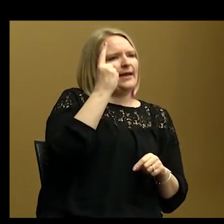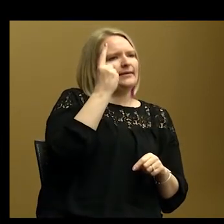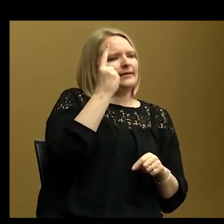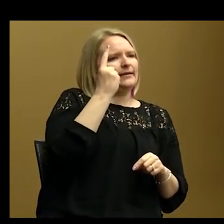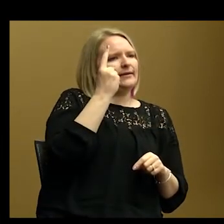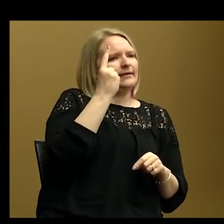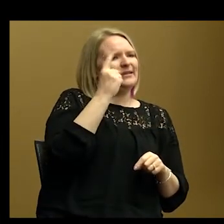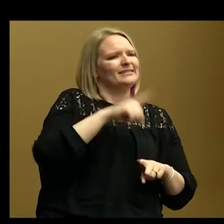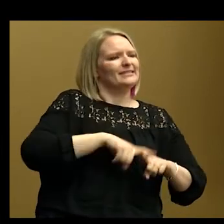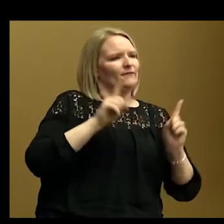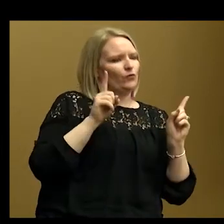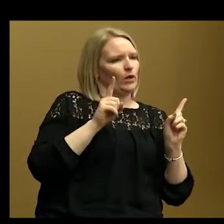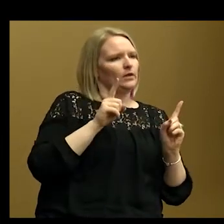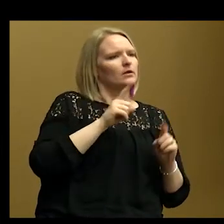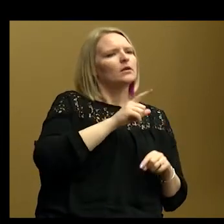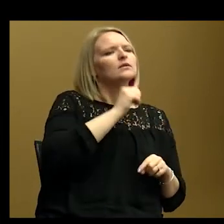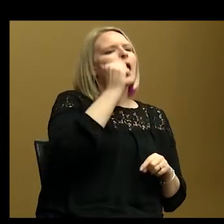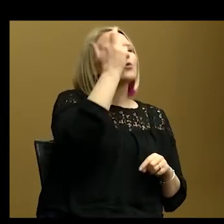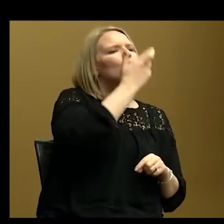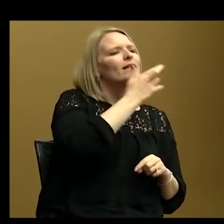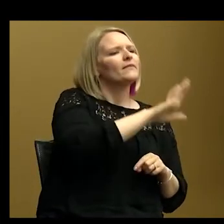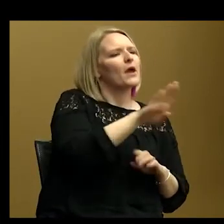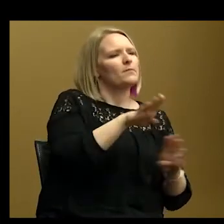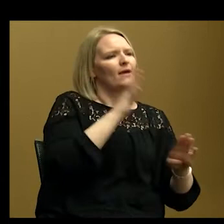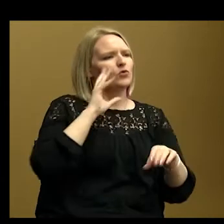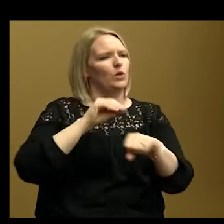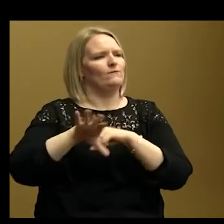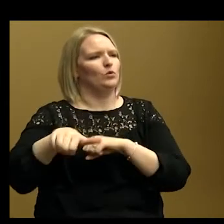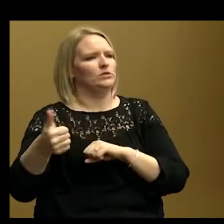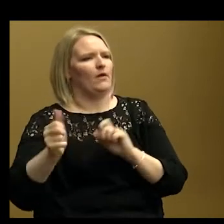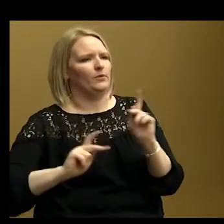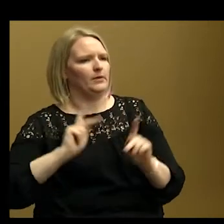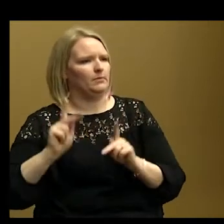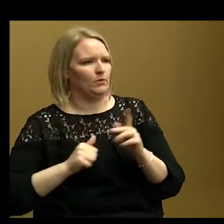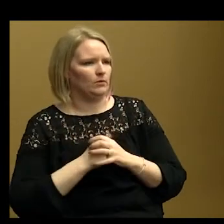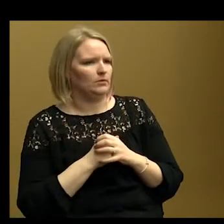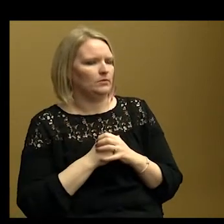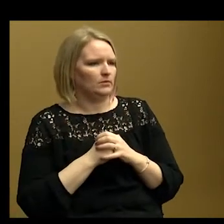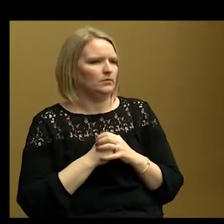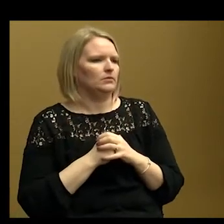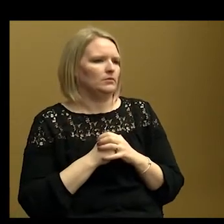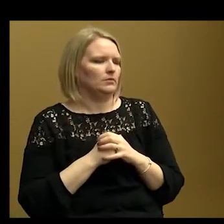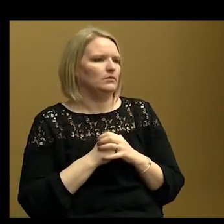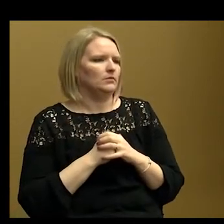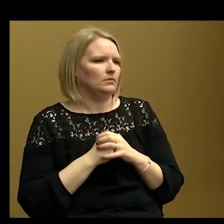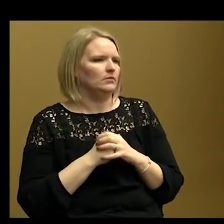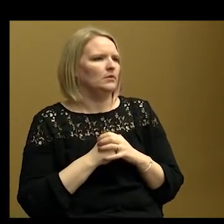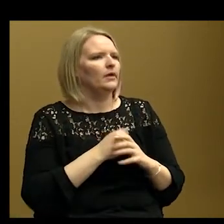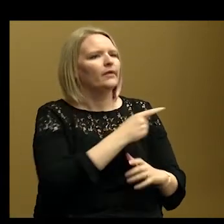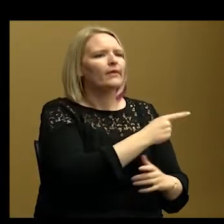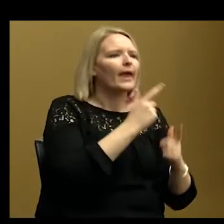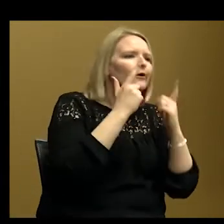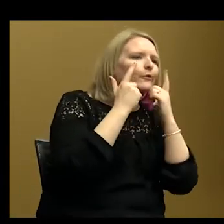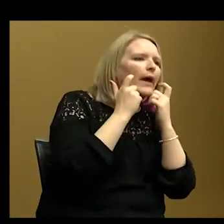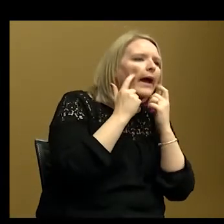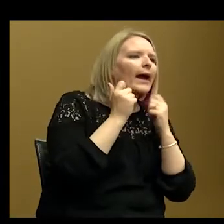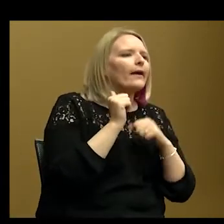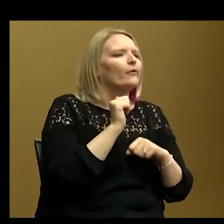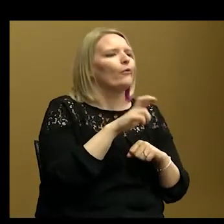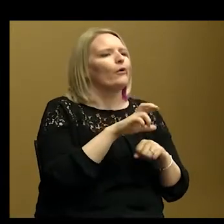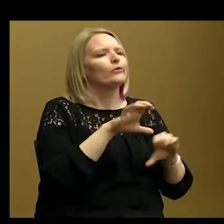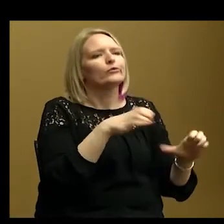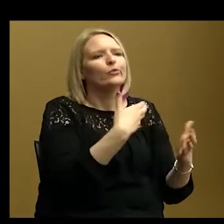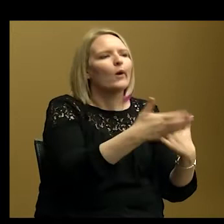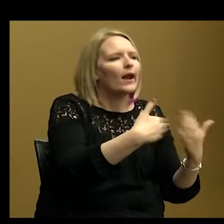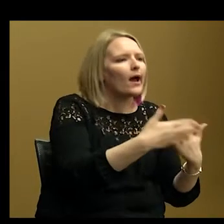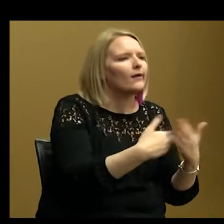that their behavior has an effect on anybody else. So they're crying or they're doing